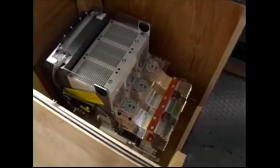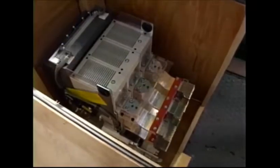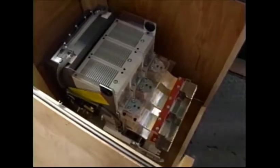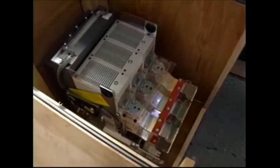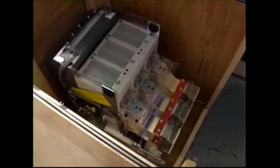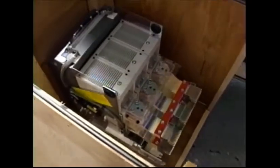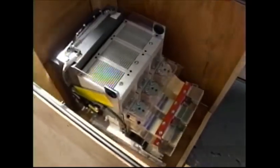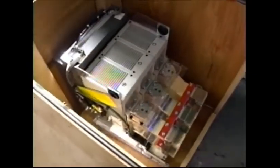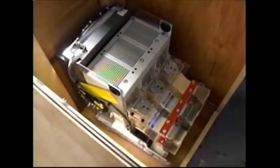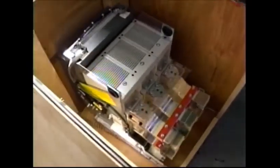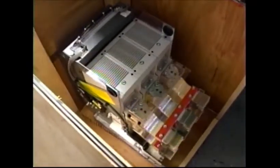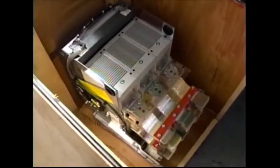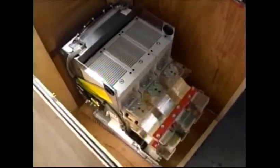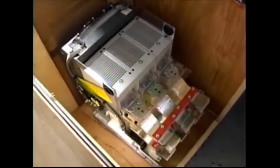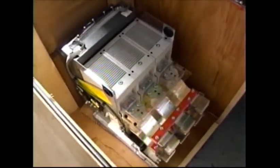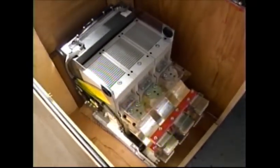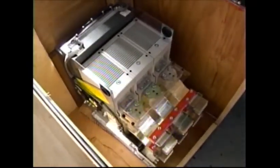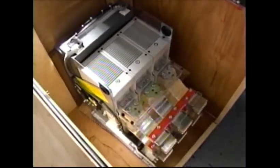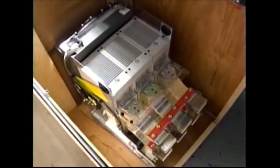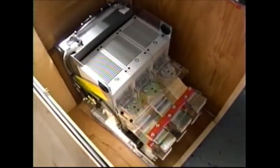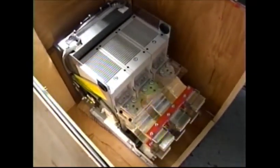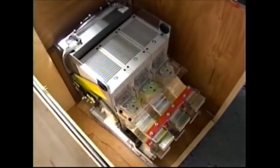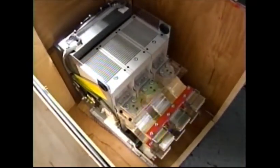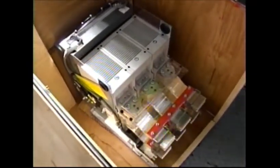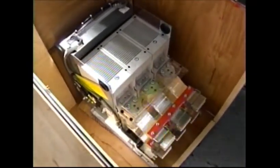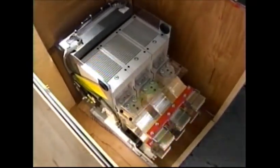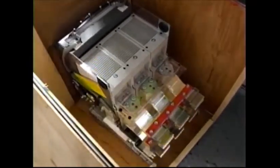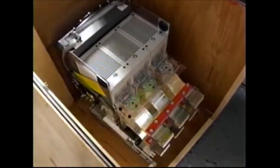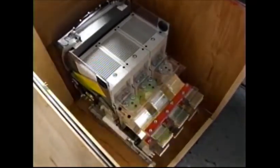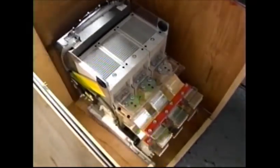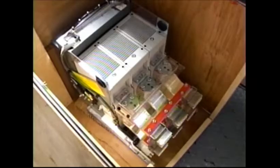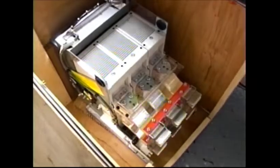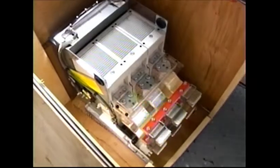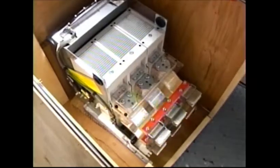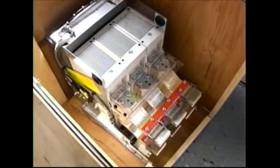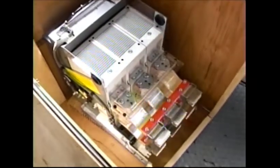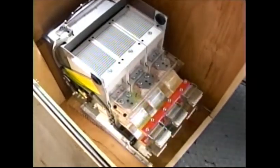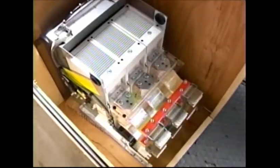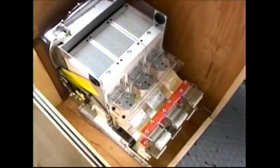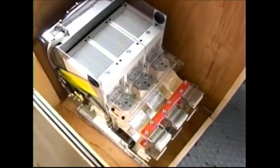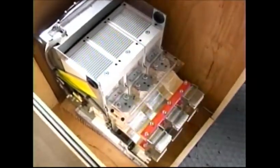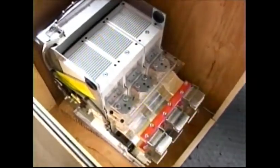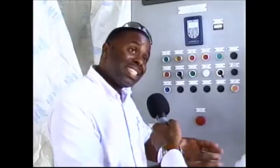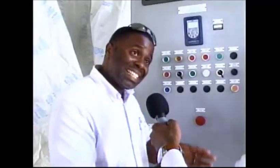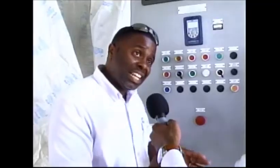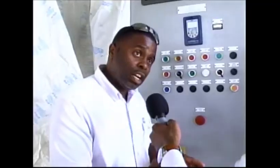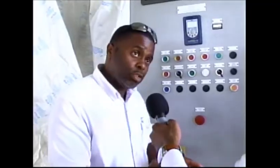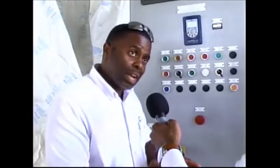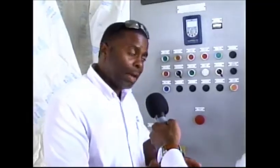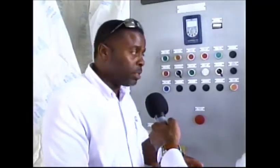industrial breakers, they're not simple, but these are high amperage breakers. I'm talking about in the range of 800 amps to